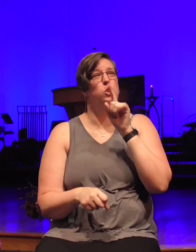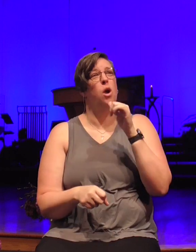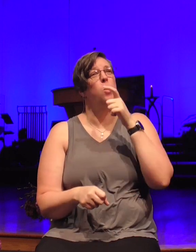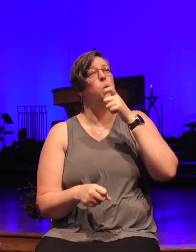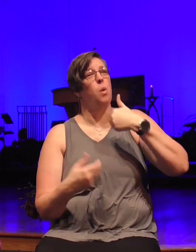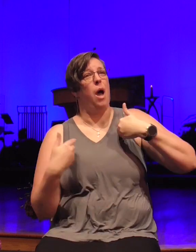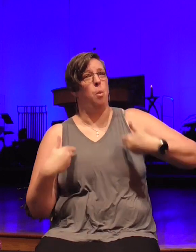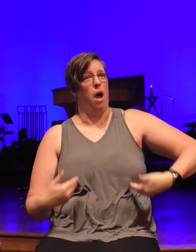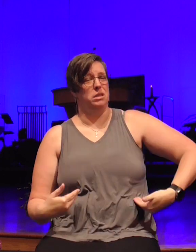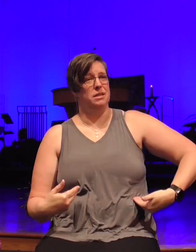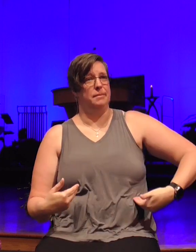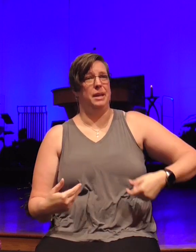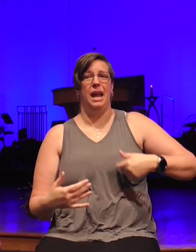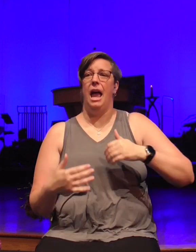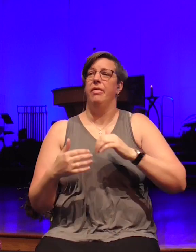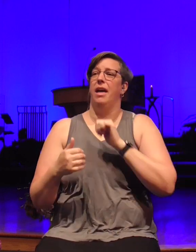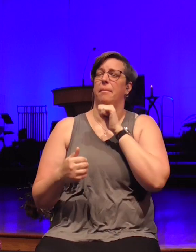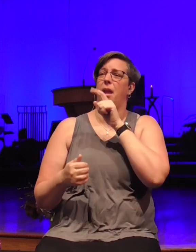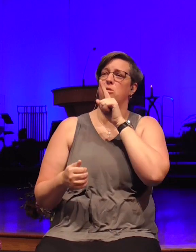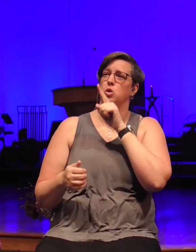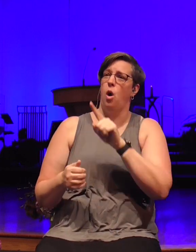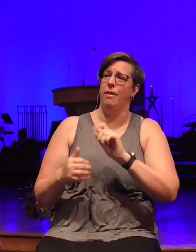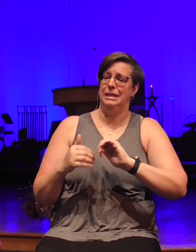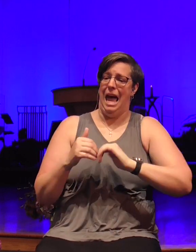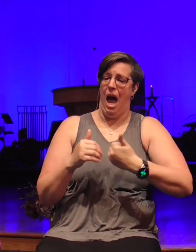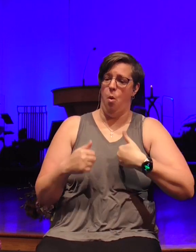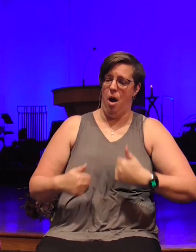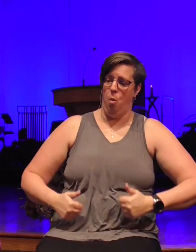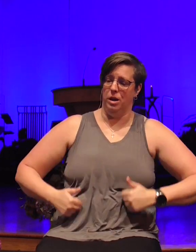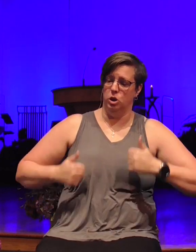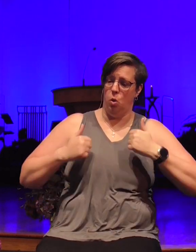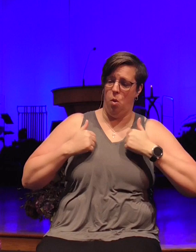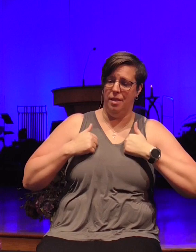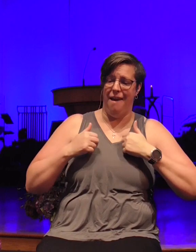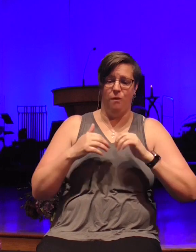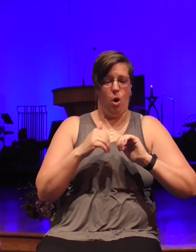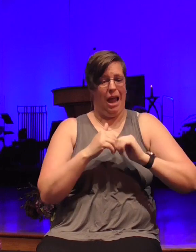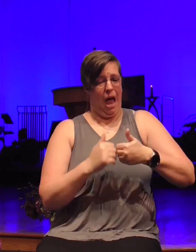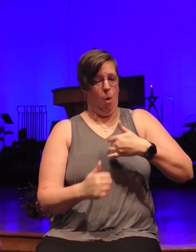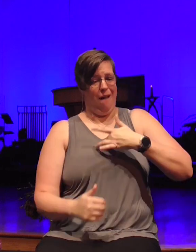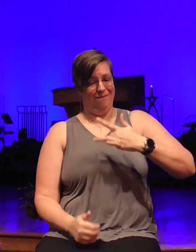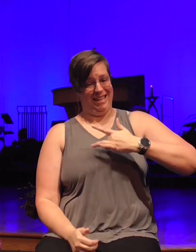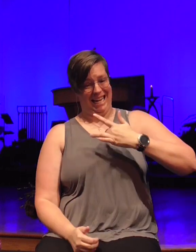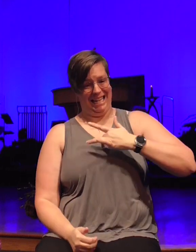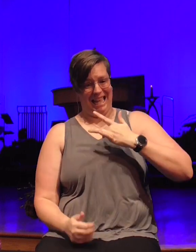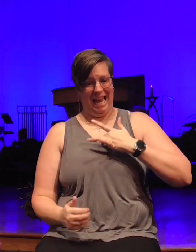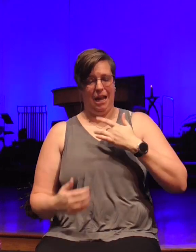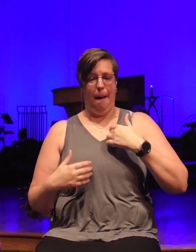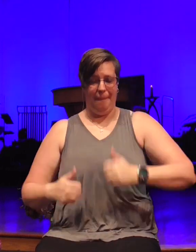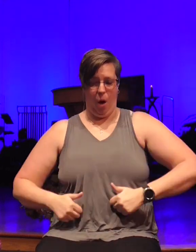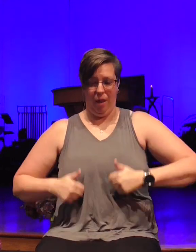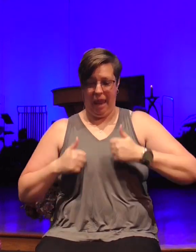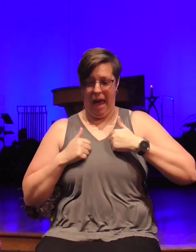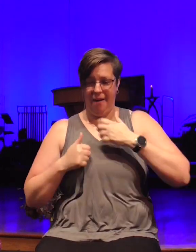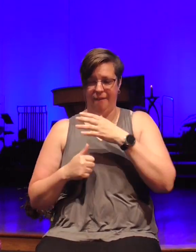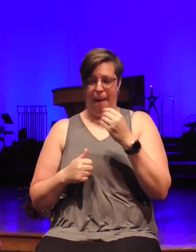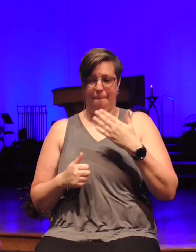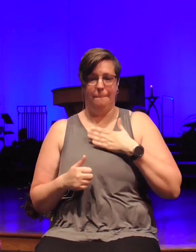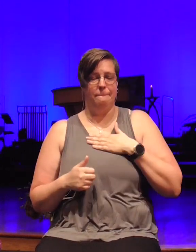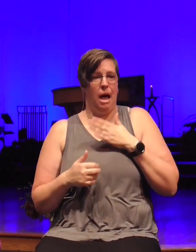be, how I want to live, how I want to feel about life and my fellow human beings